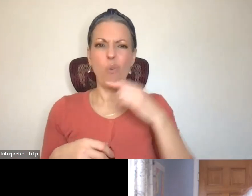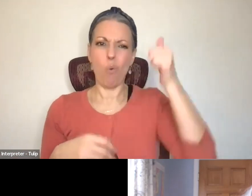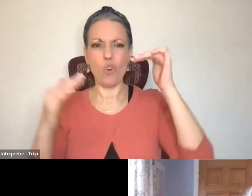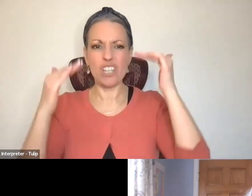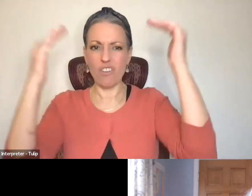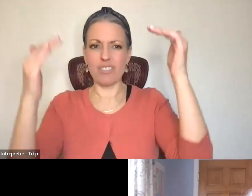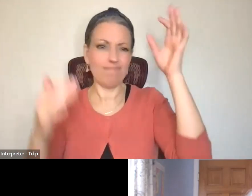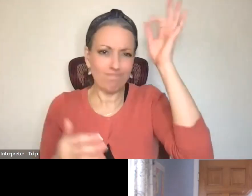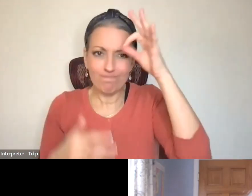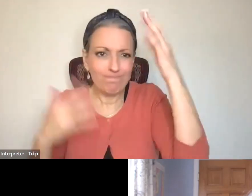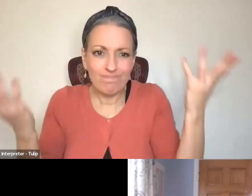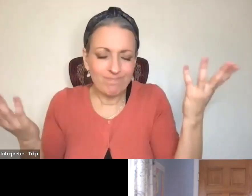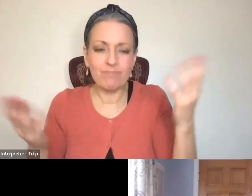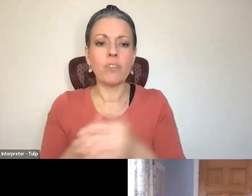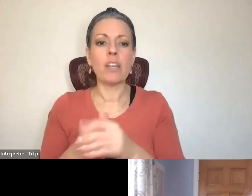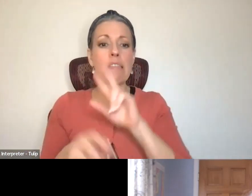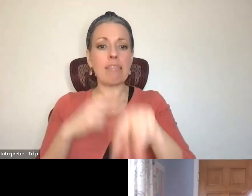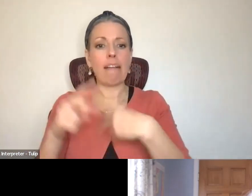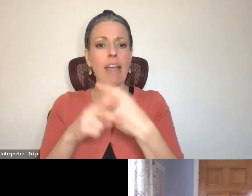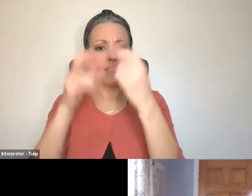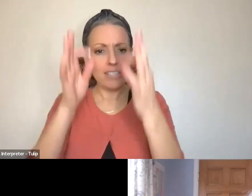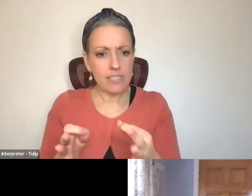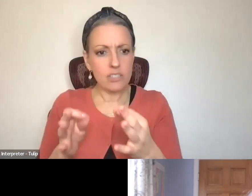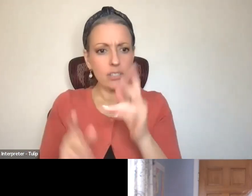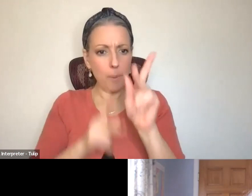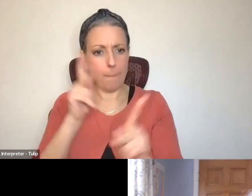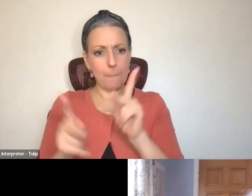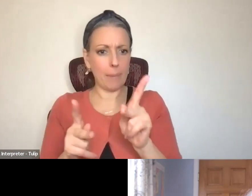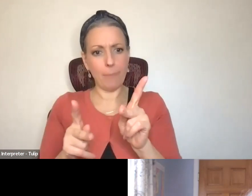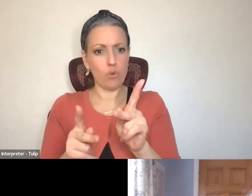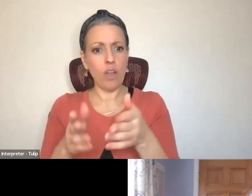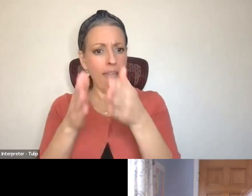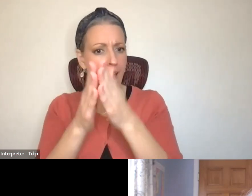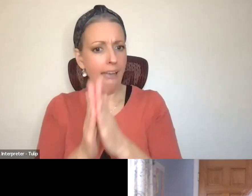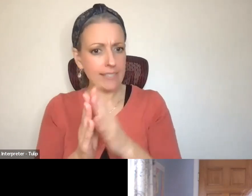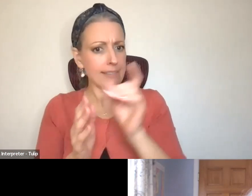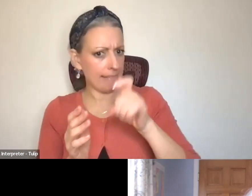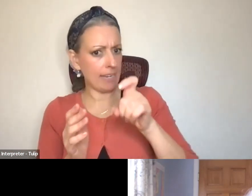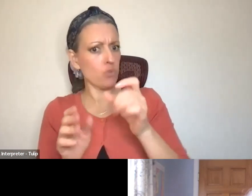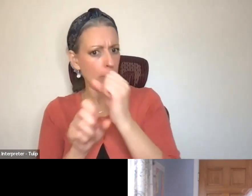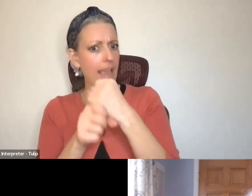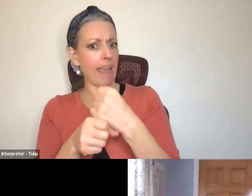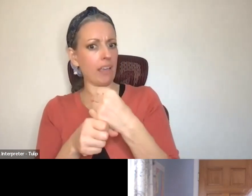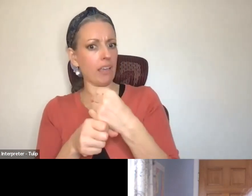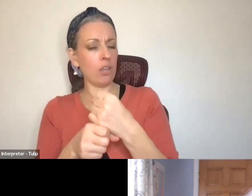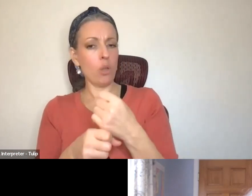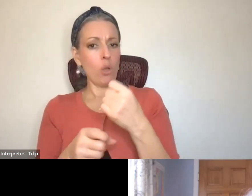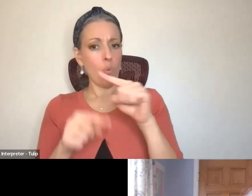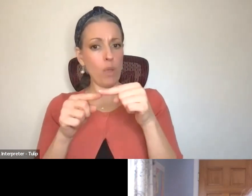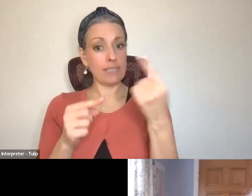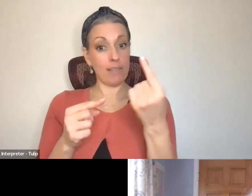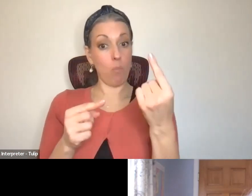adults. The kinds of decisions that people are asked that need to be made when somebody is